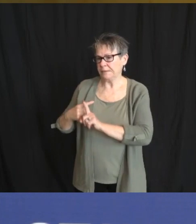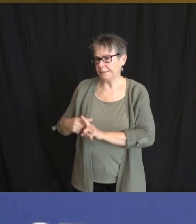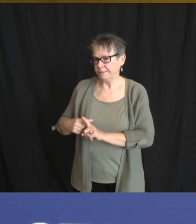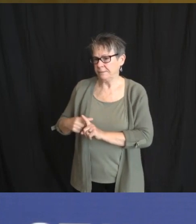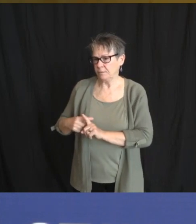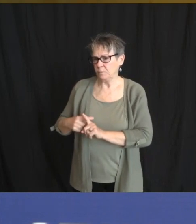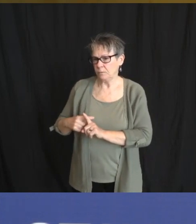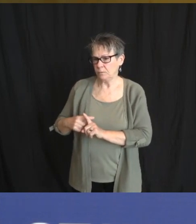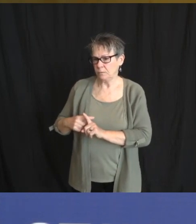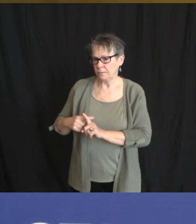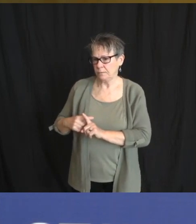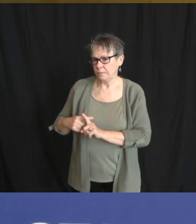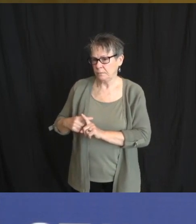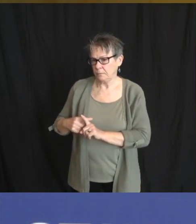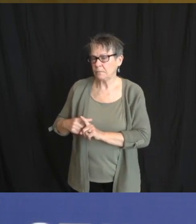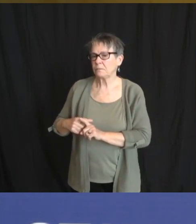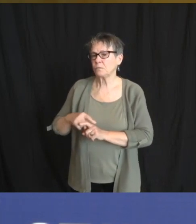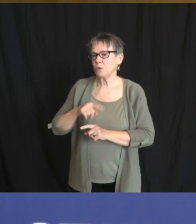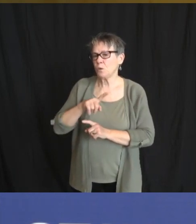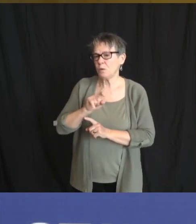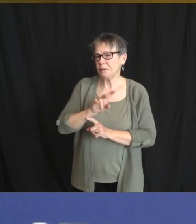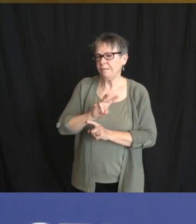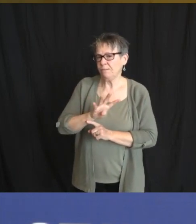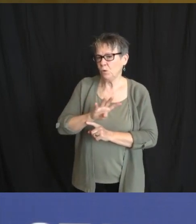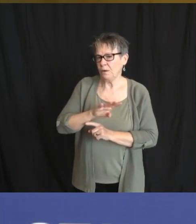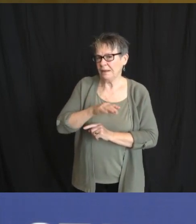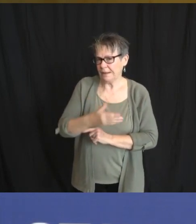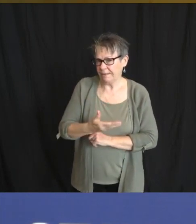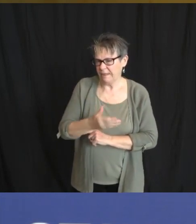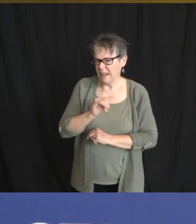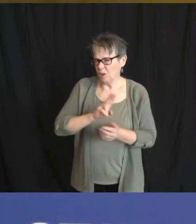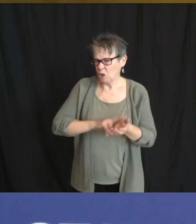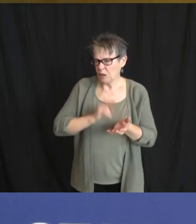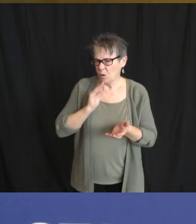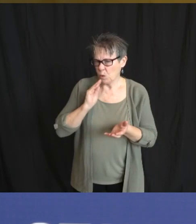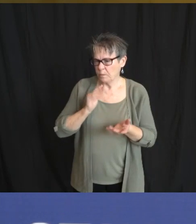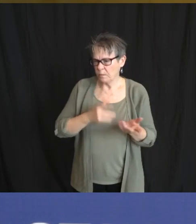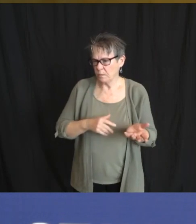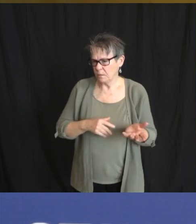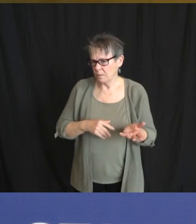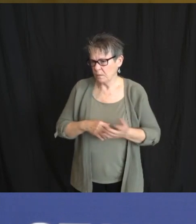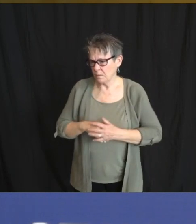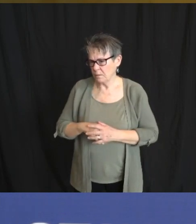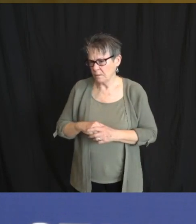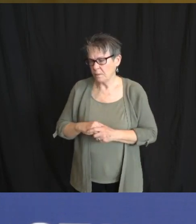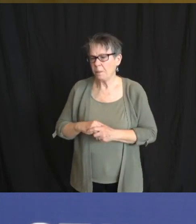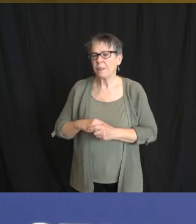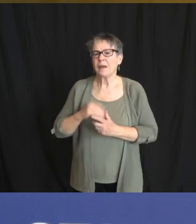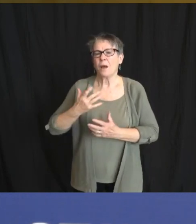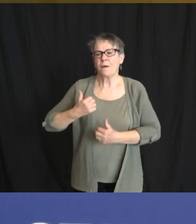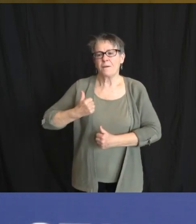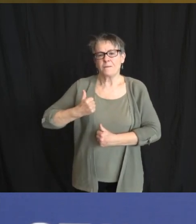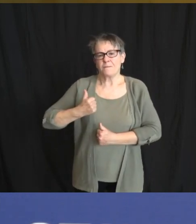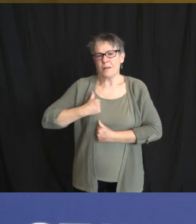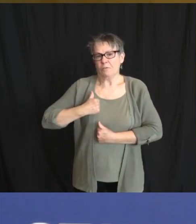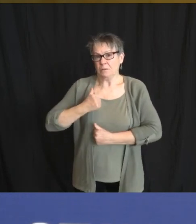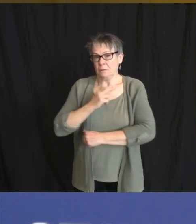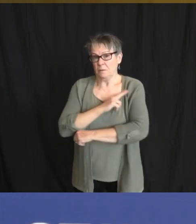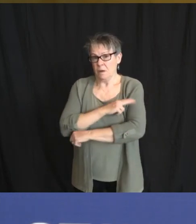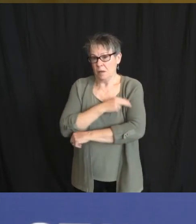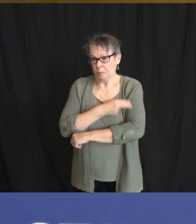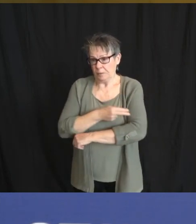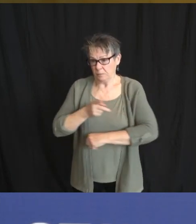Park facility and 59 at the Paramus facility. Universal testing of residents and staff